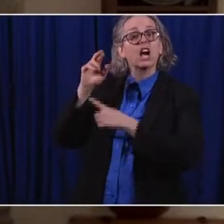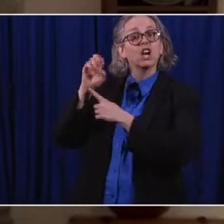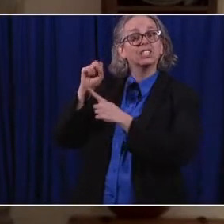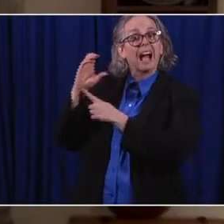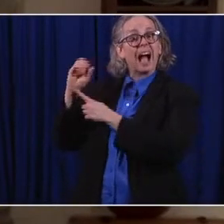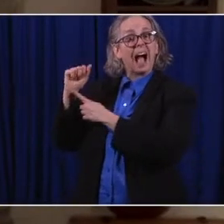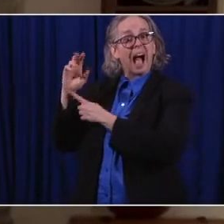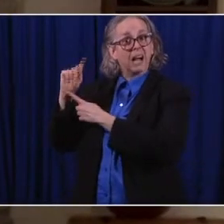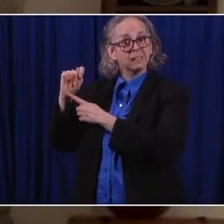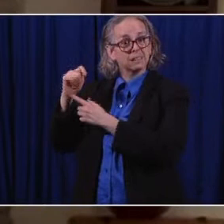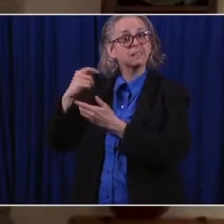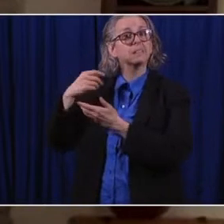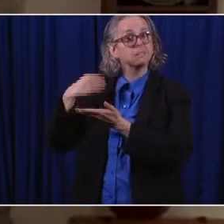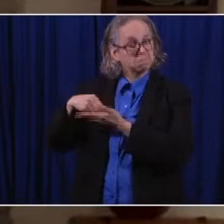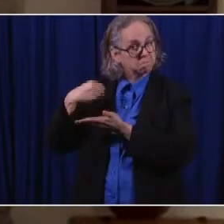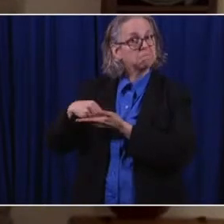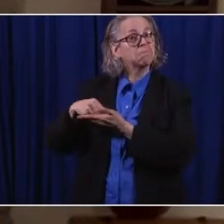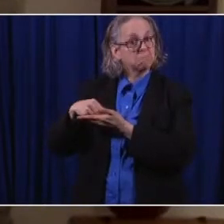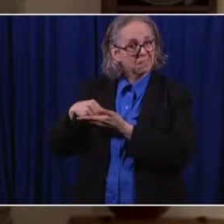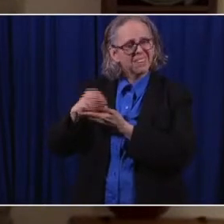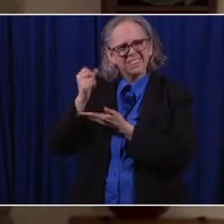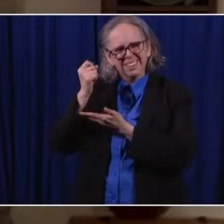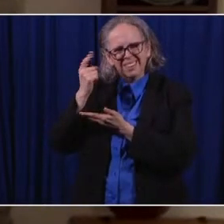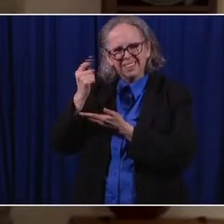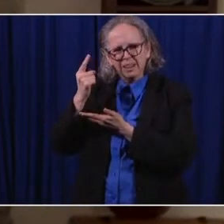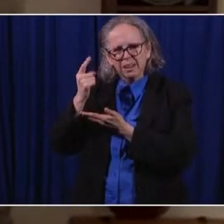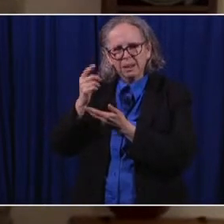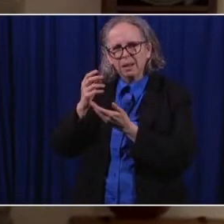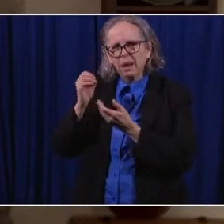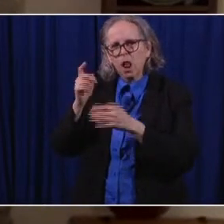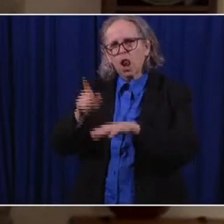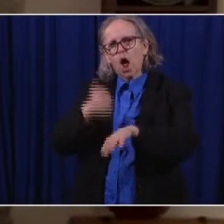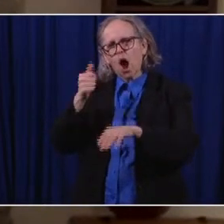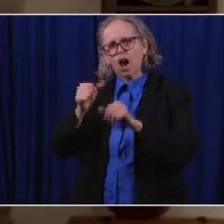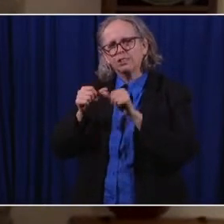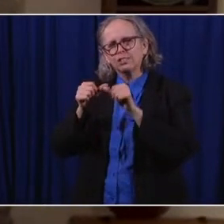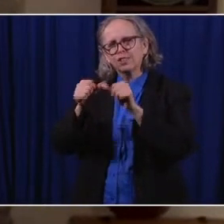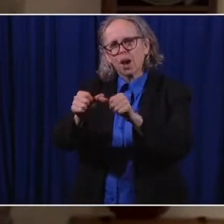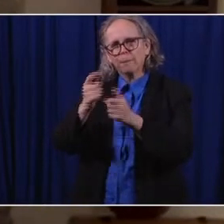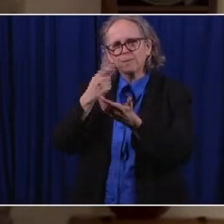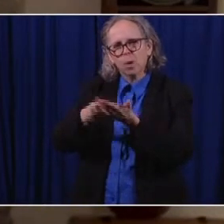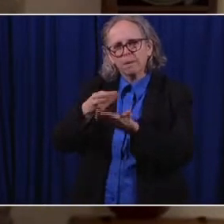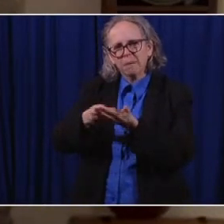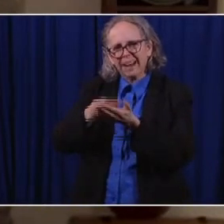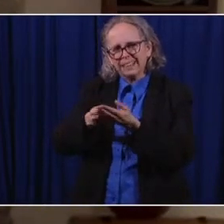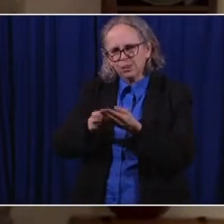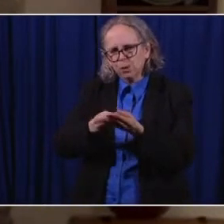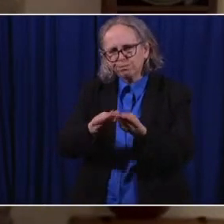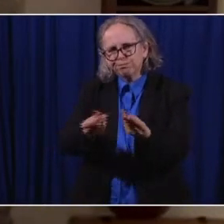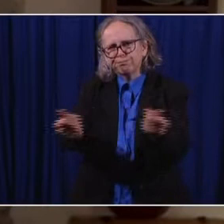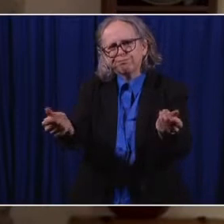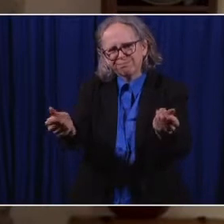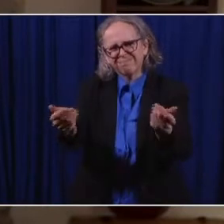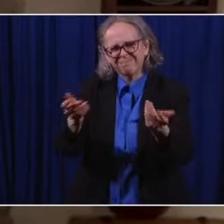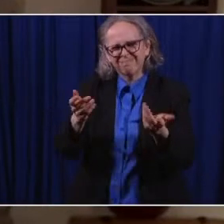more long-term structural challenges, but that certainly is a priority. And if you talk, your question, I think,